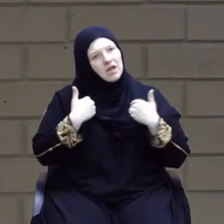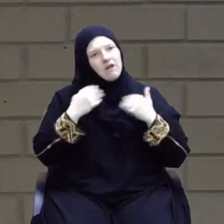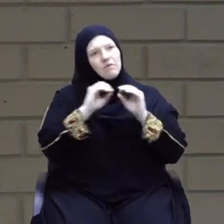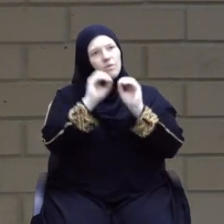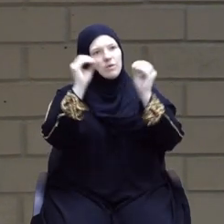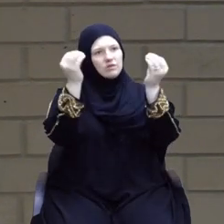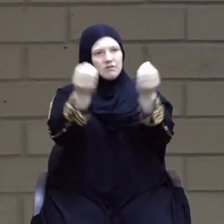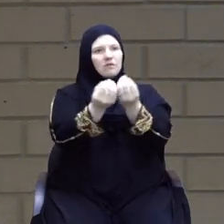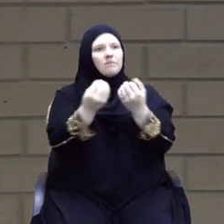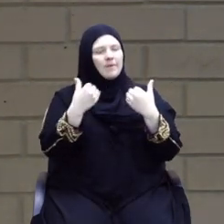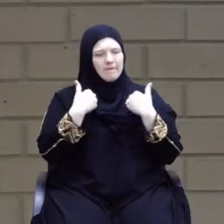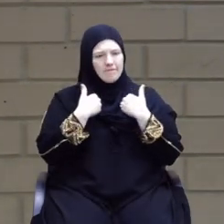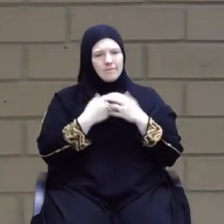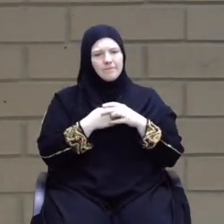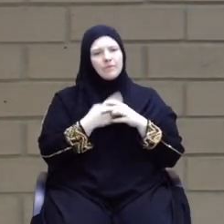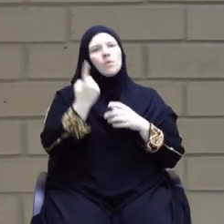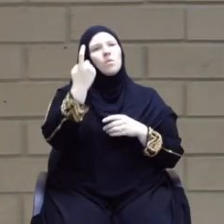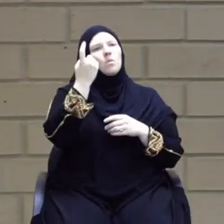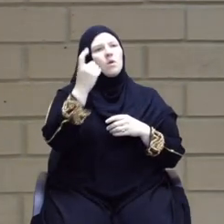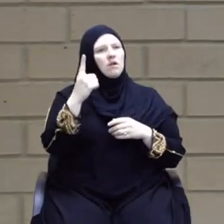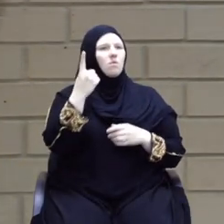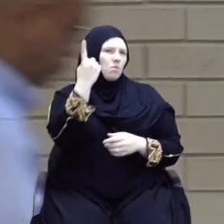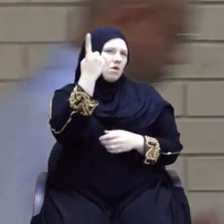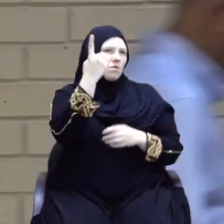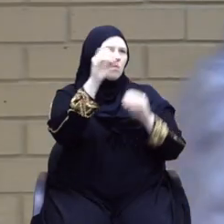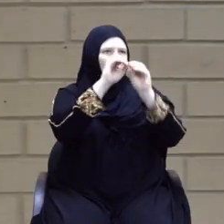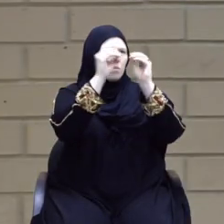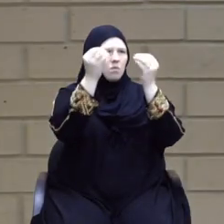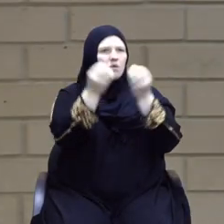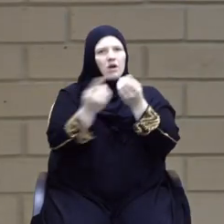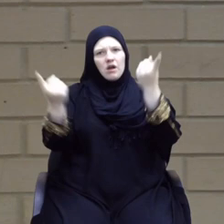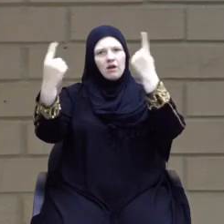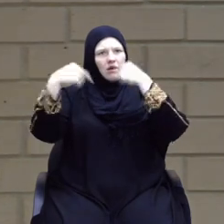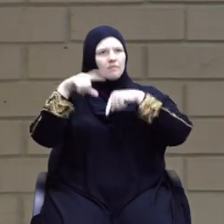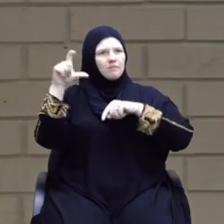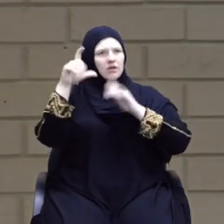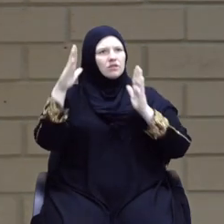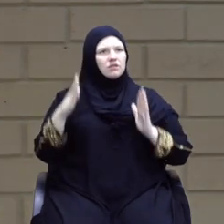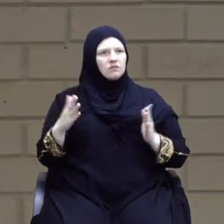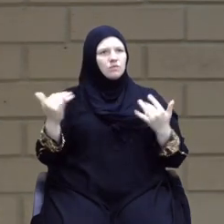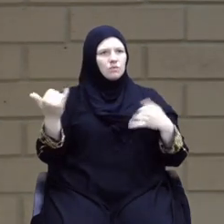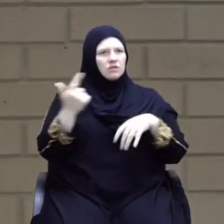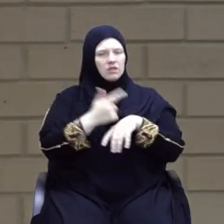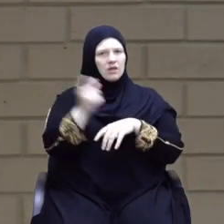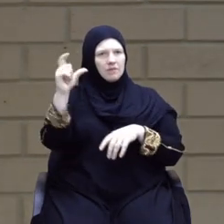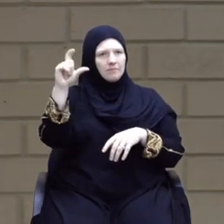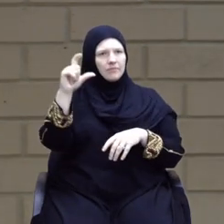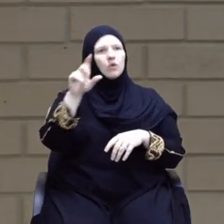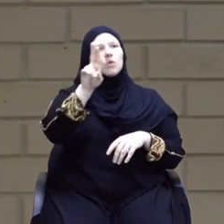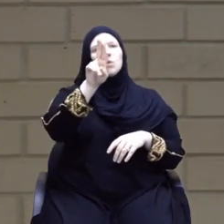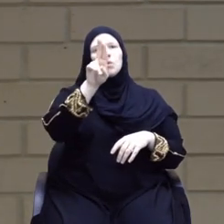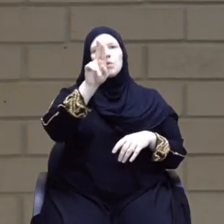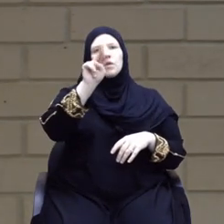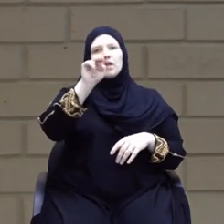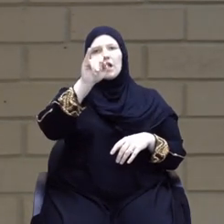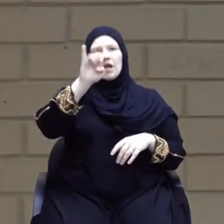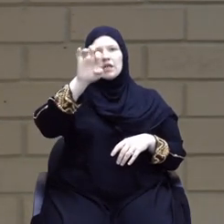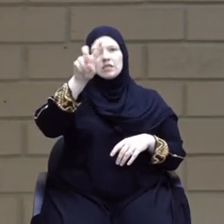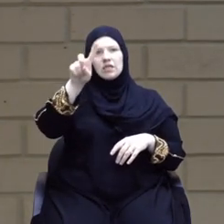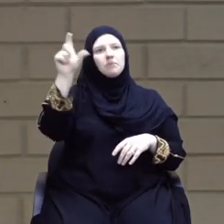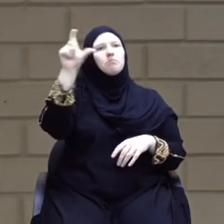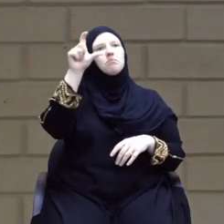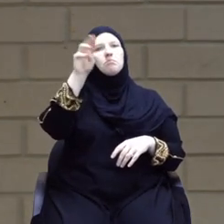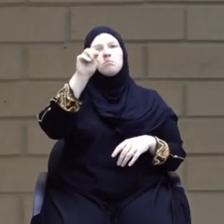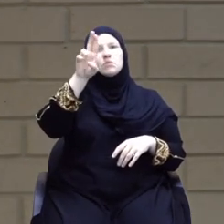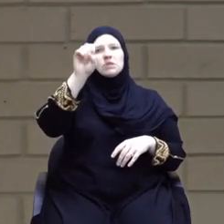of our organizations, coming to our masjid today, United Muslim Relief, asking us to stand with our brothers and sisters